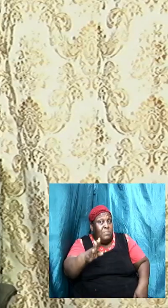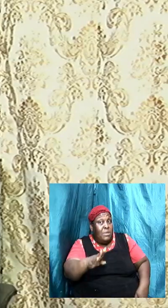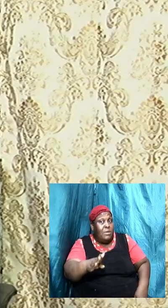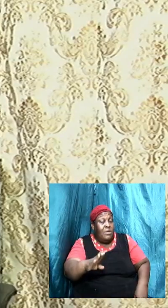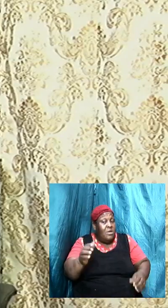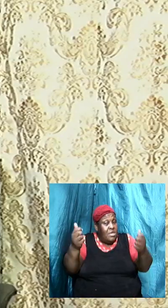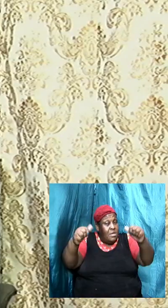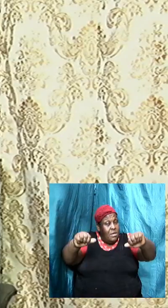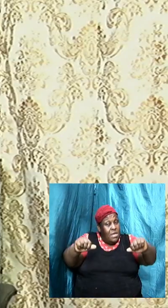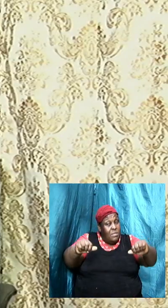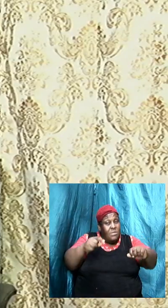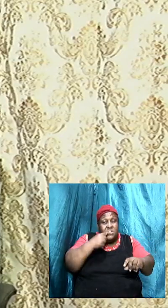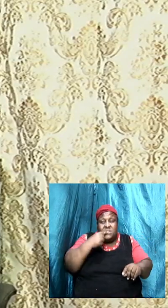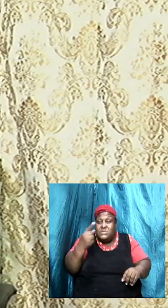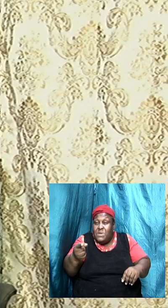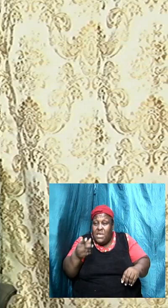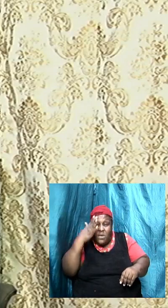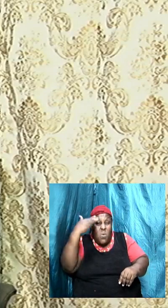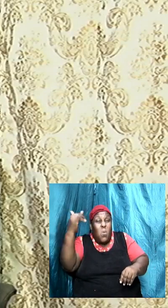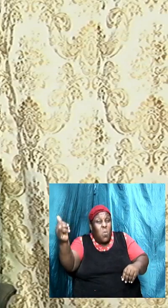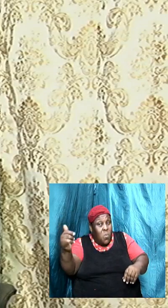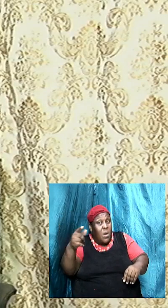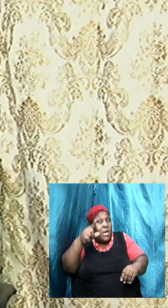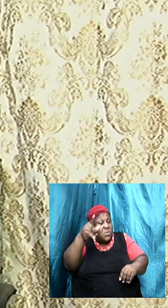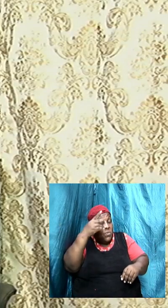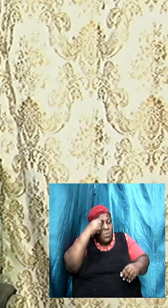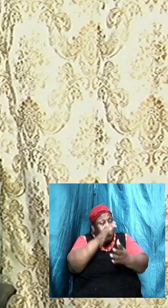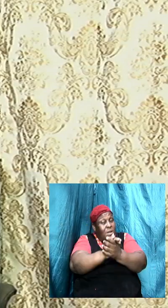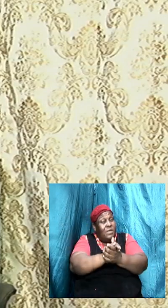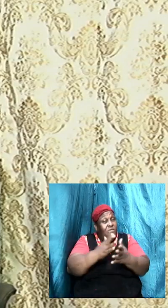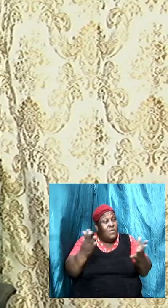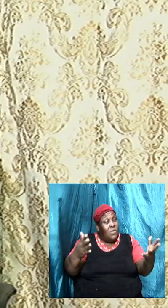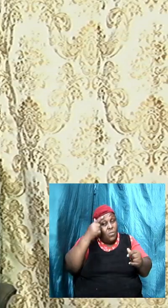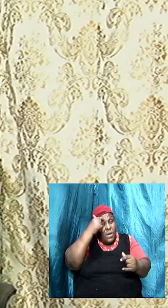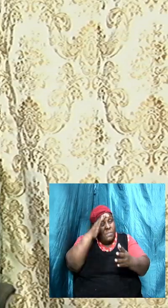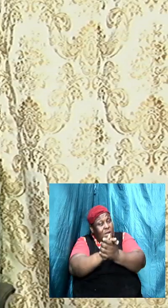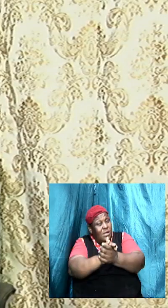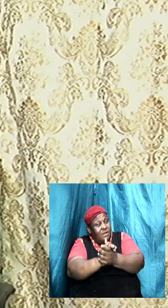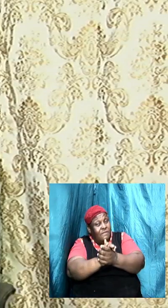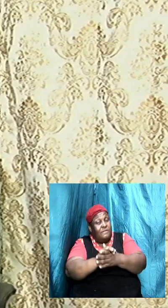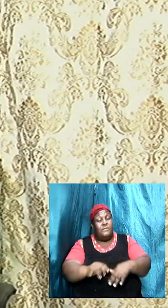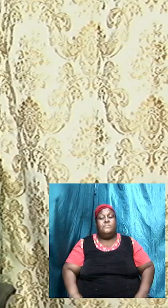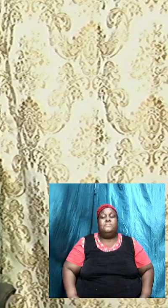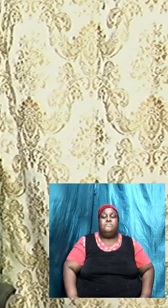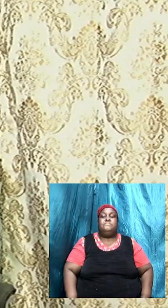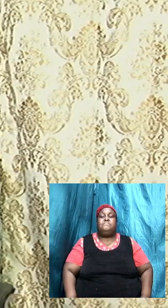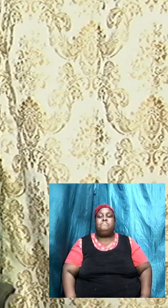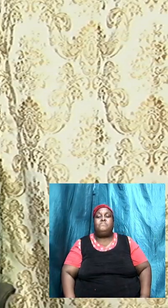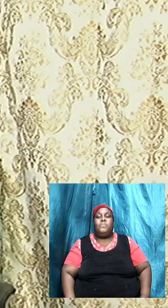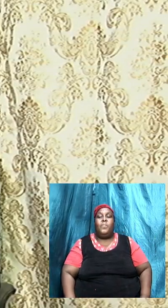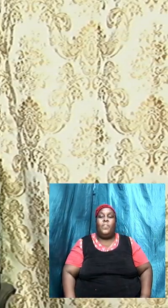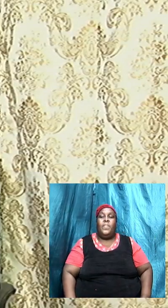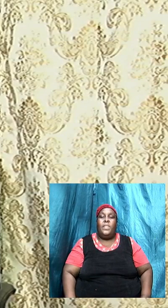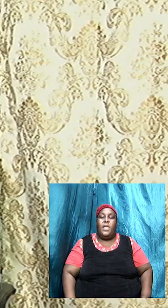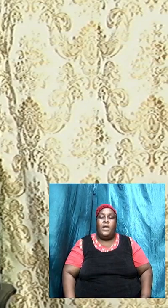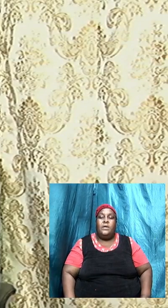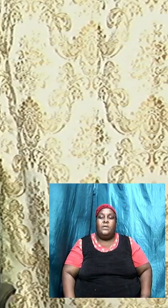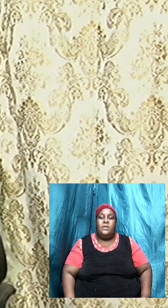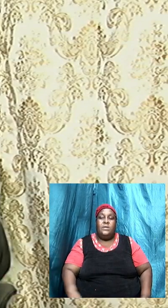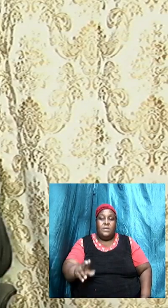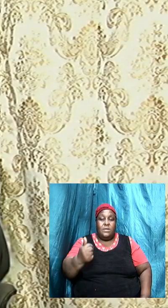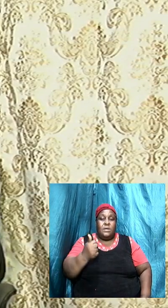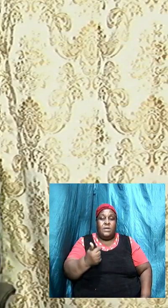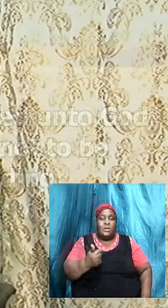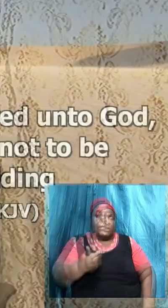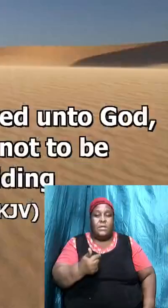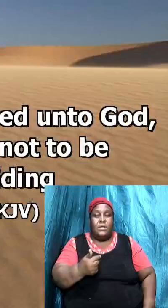reason why you believe what you believe? The Bible in 2 Timothy 2 verses 15, it